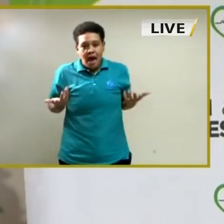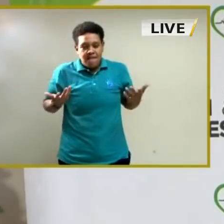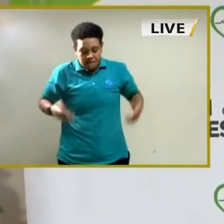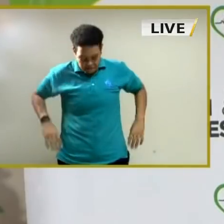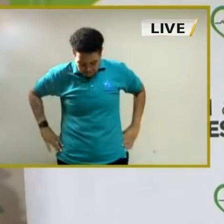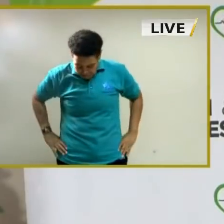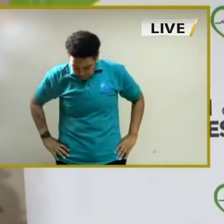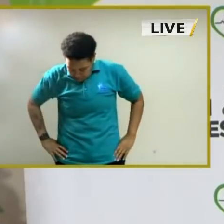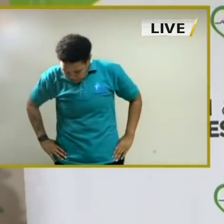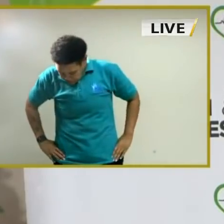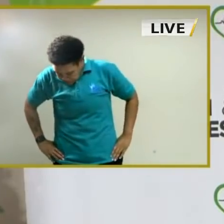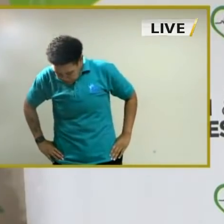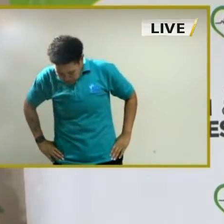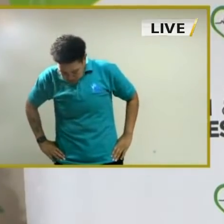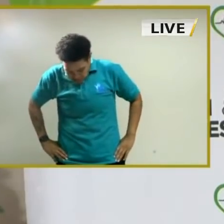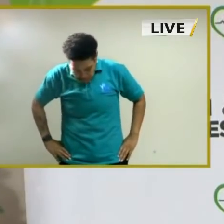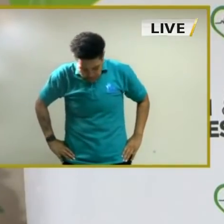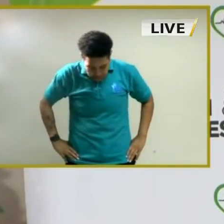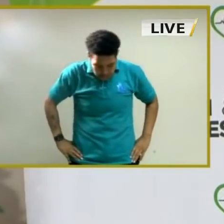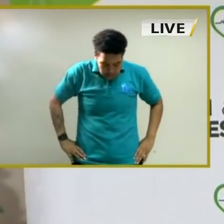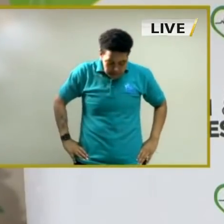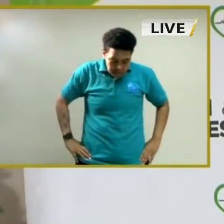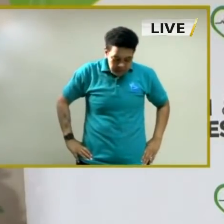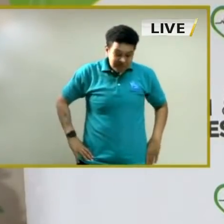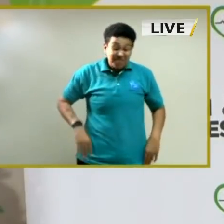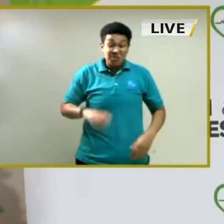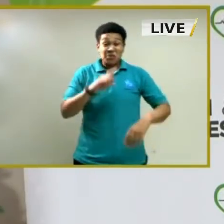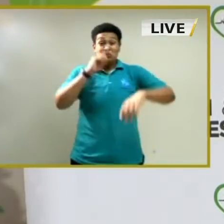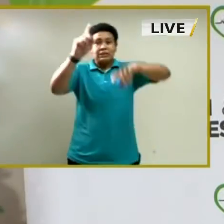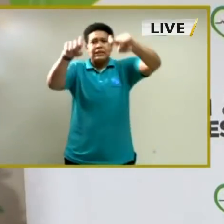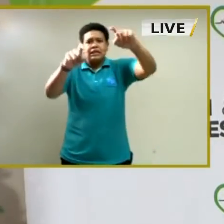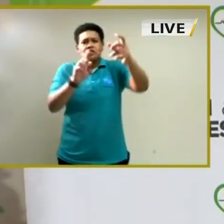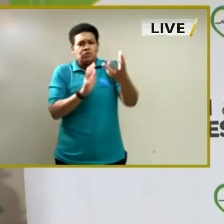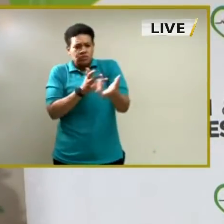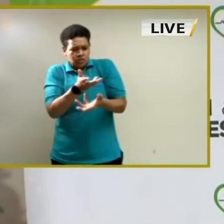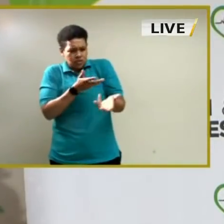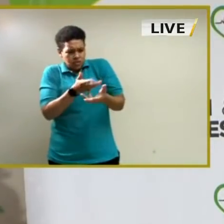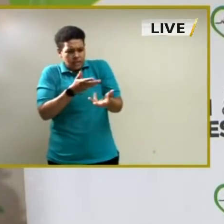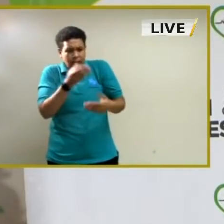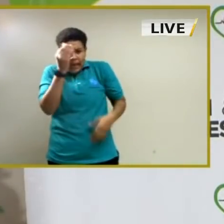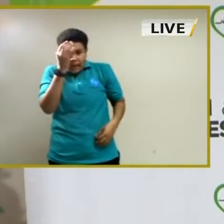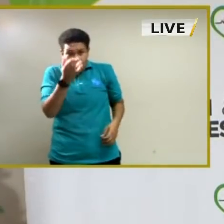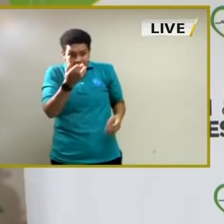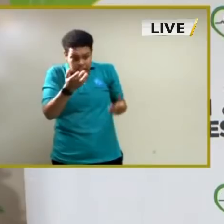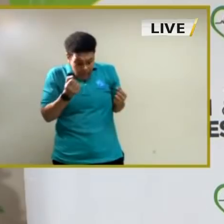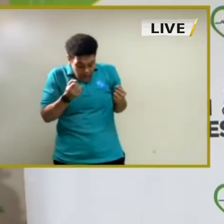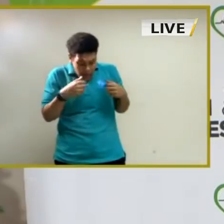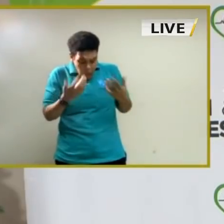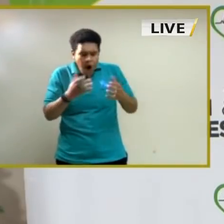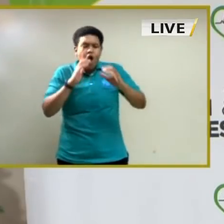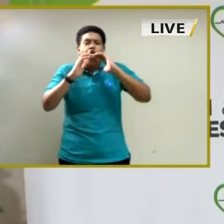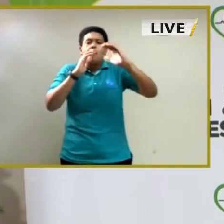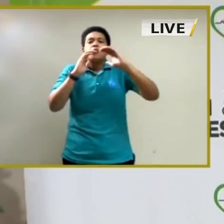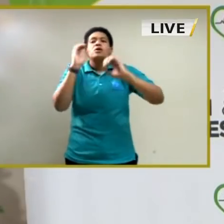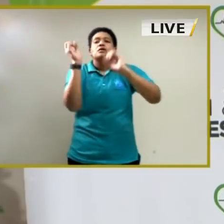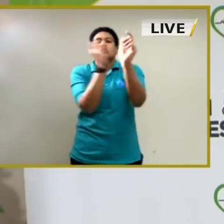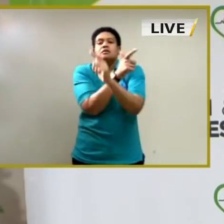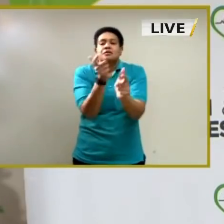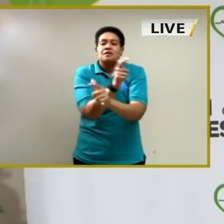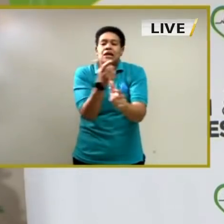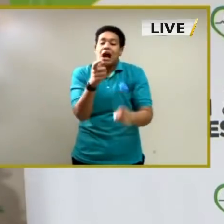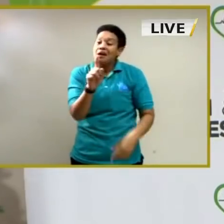It is, however, necessary, we believe, to communicate once we have that information, hence the need to have